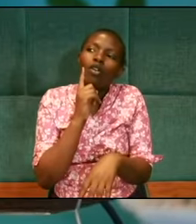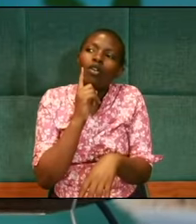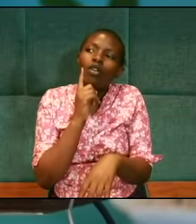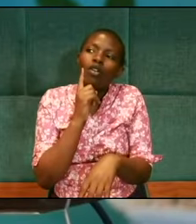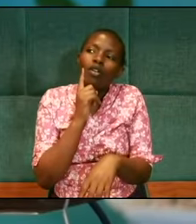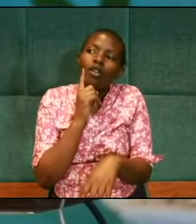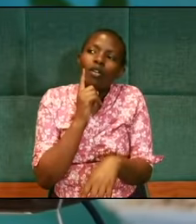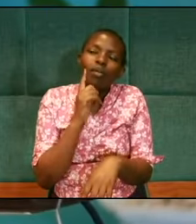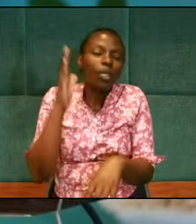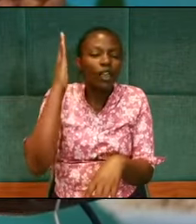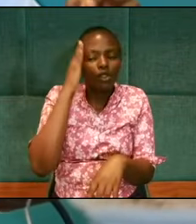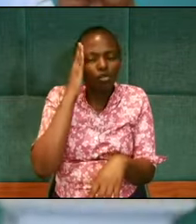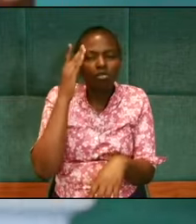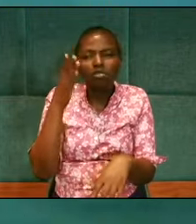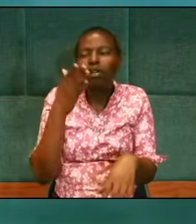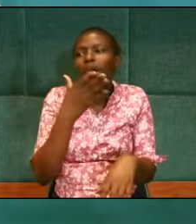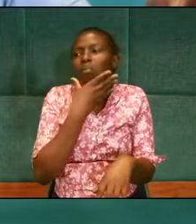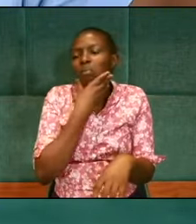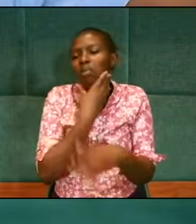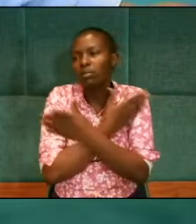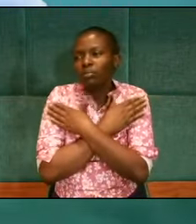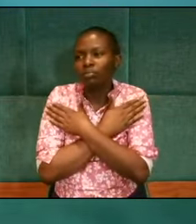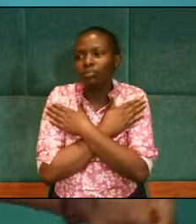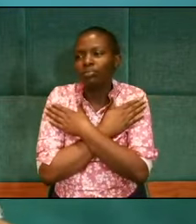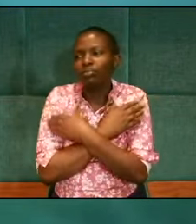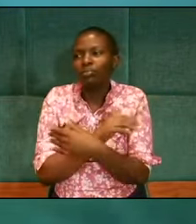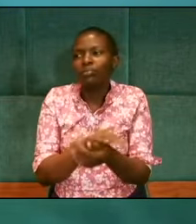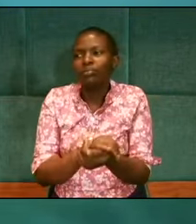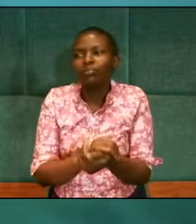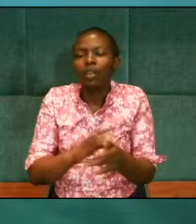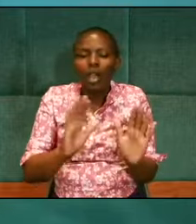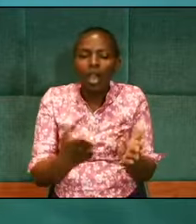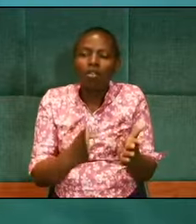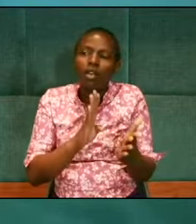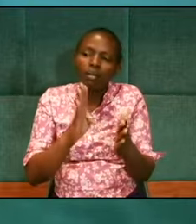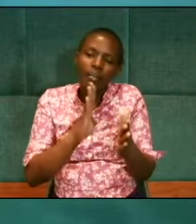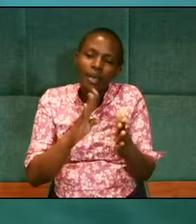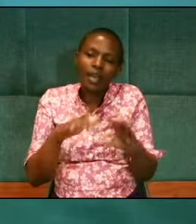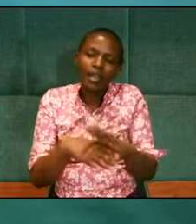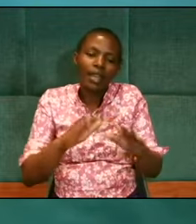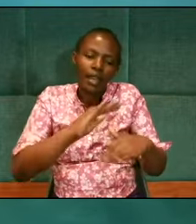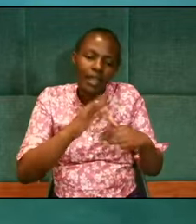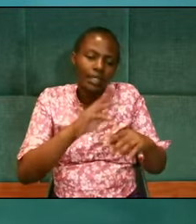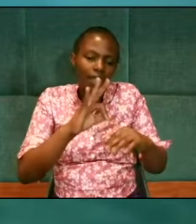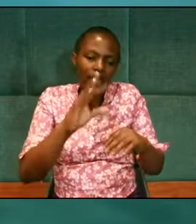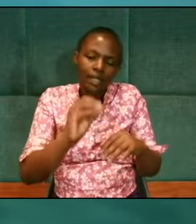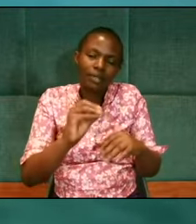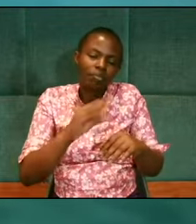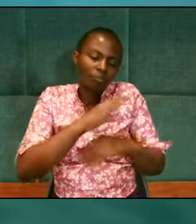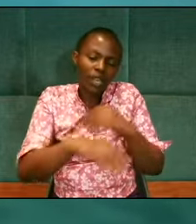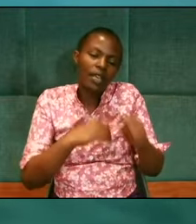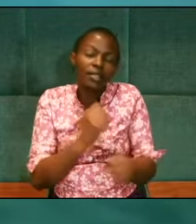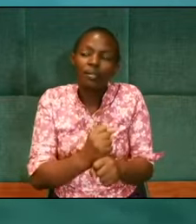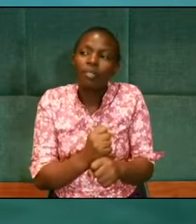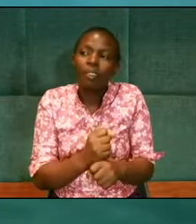He knows your boyfriend, how he will turn in the next 10 years. He knows your